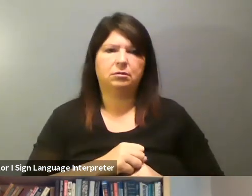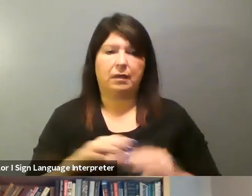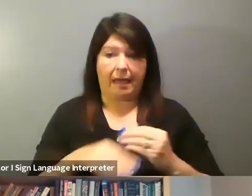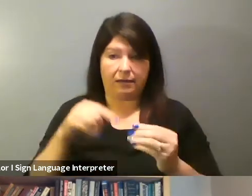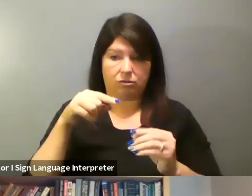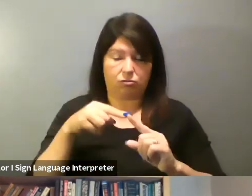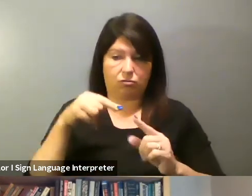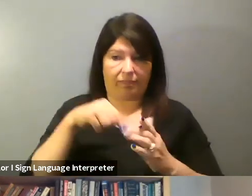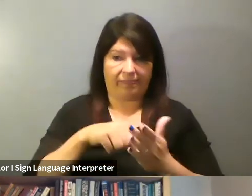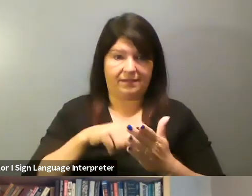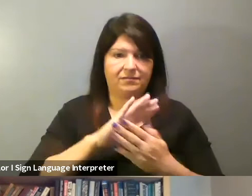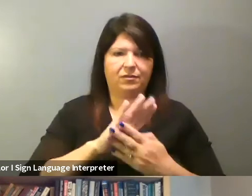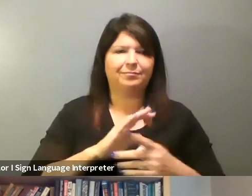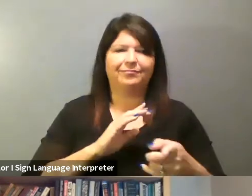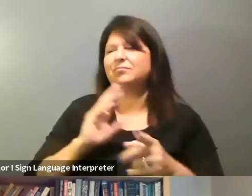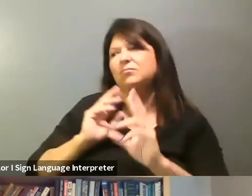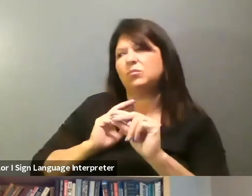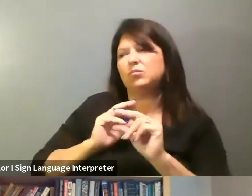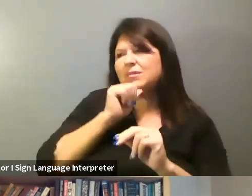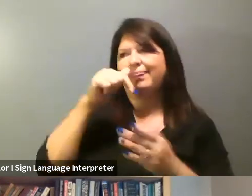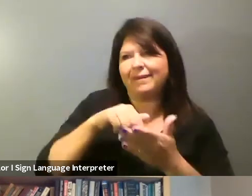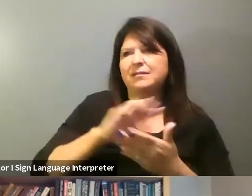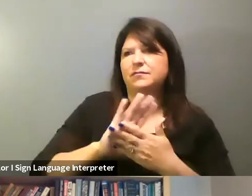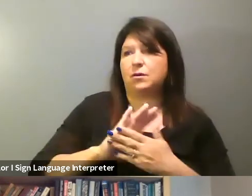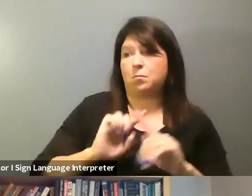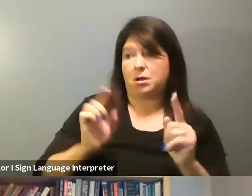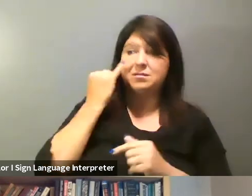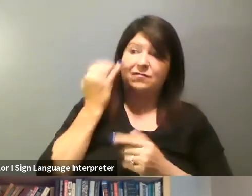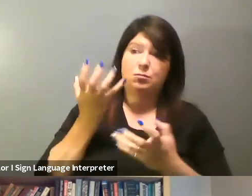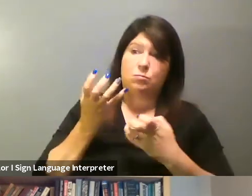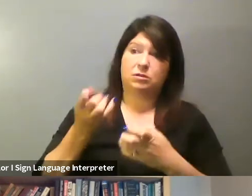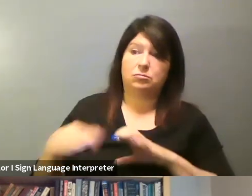film because we'll keep it. But I mean, if he wants to do any,